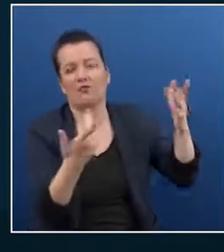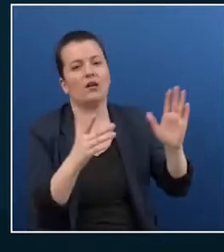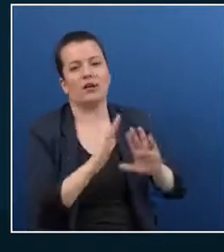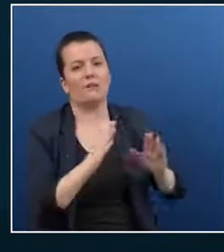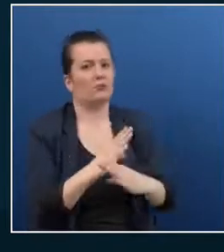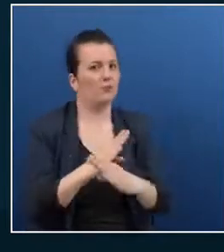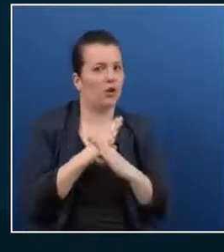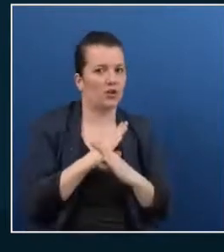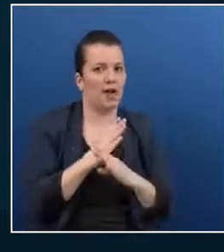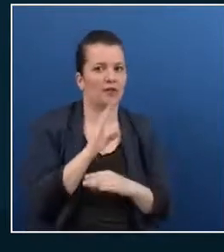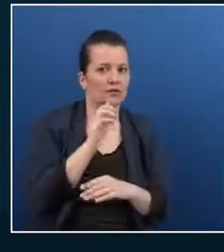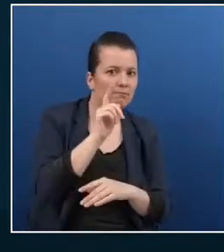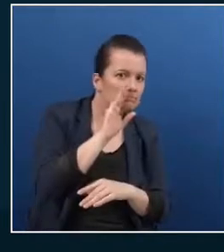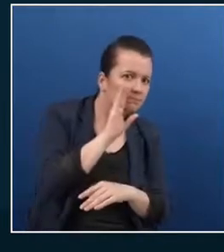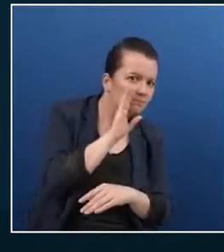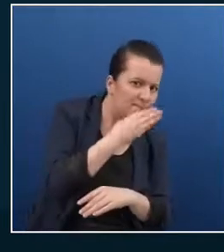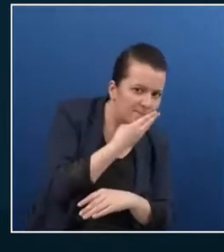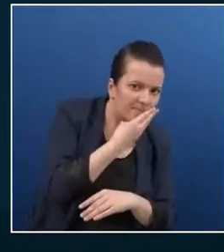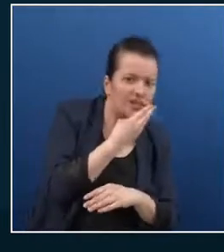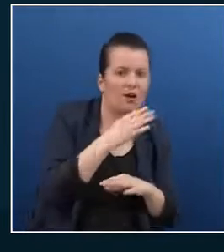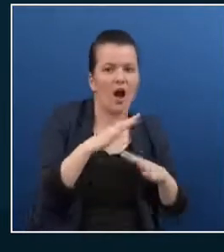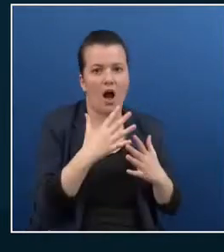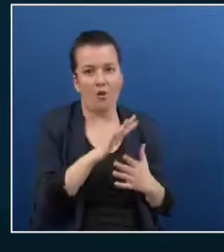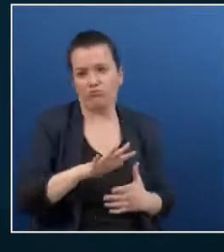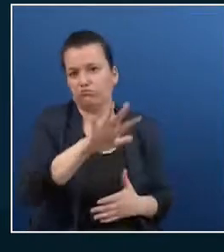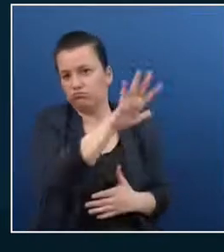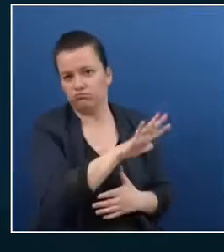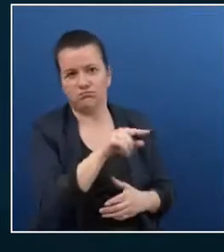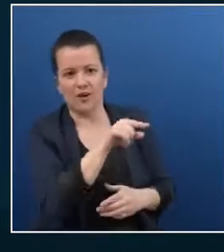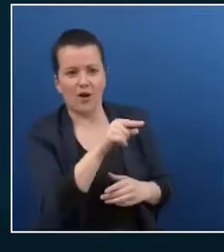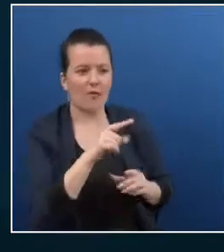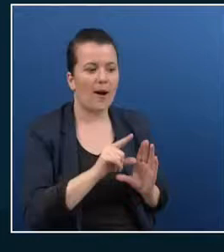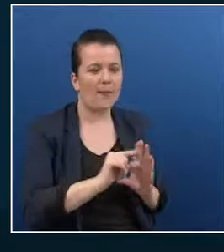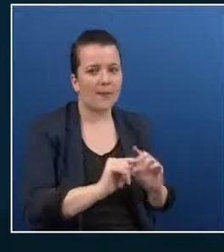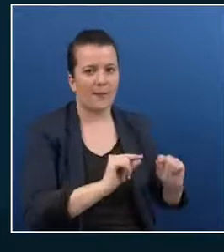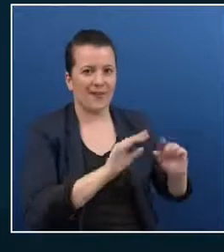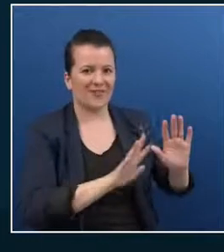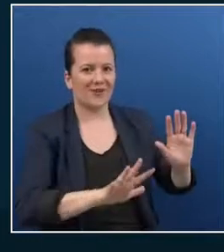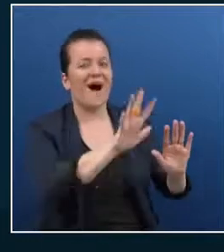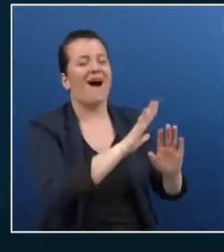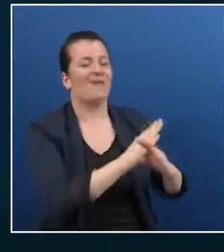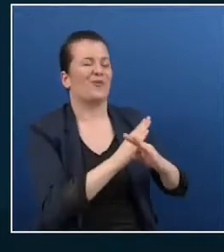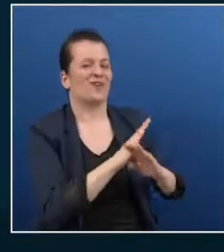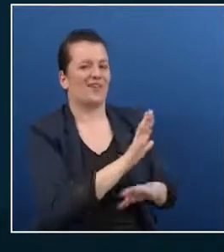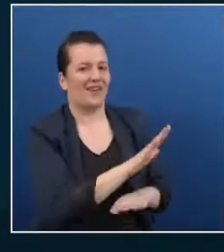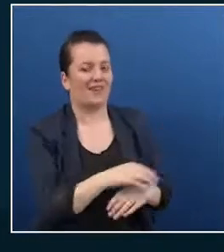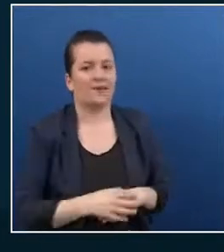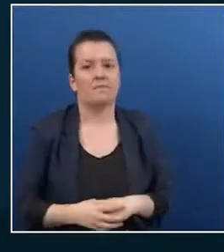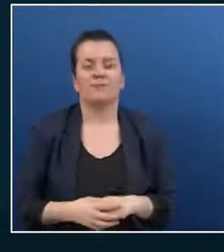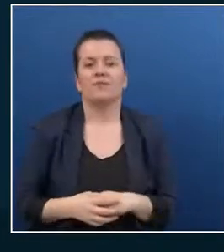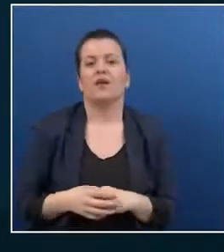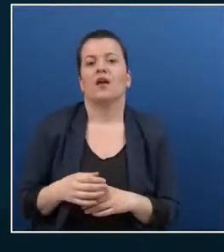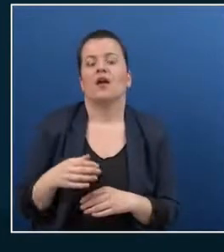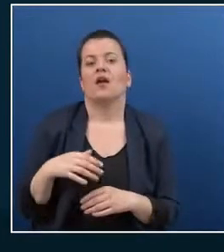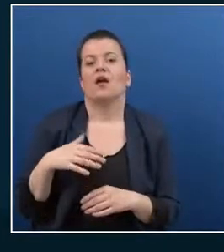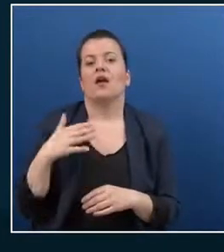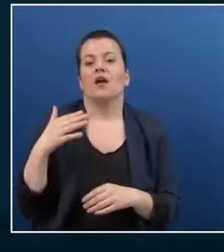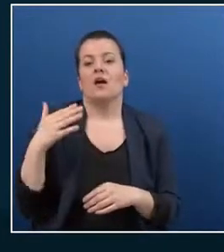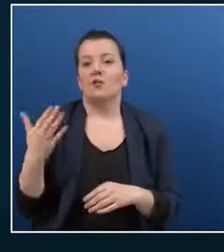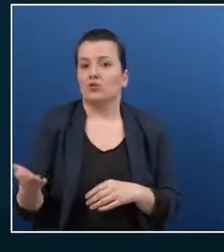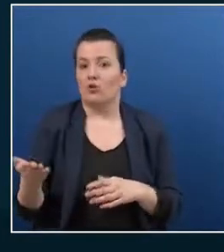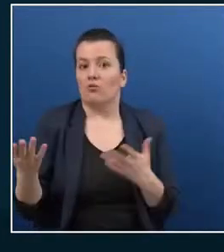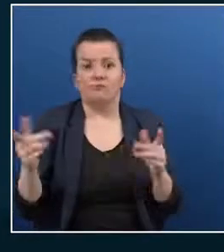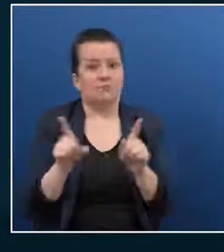security that we need to do for any of us. It's why, I know this isn't an Azure Sphere talk, but it's